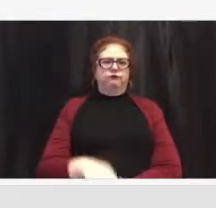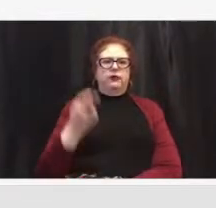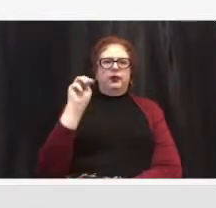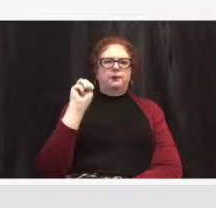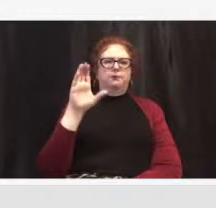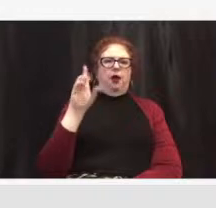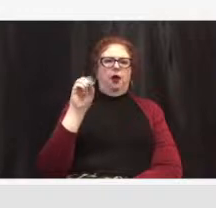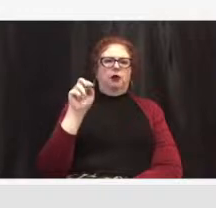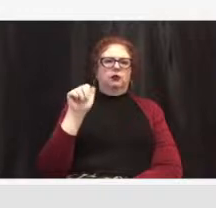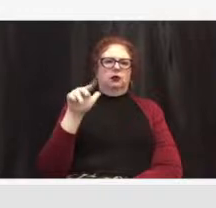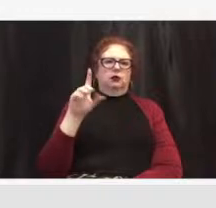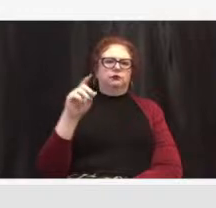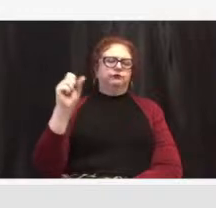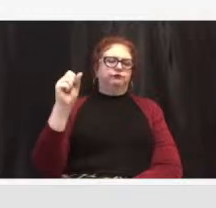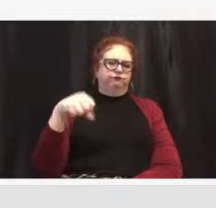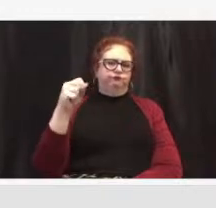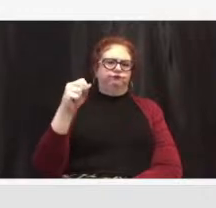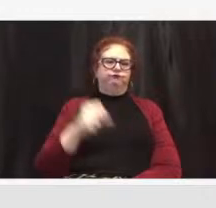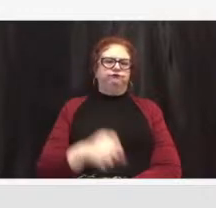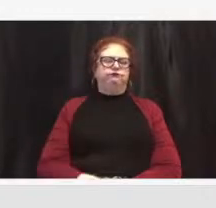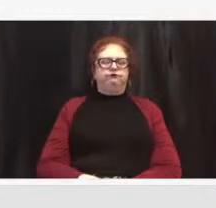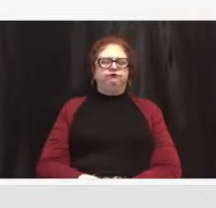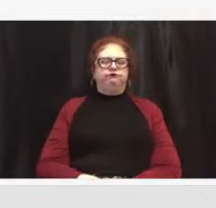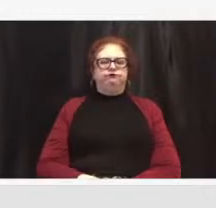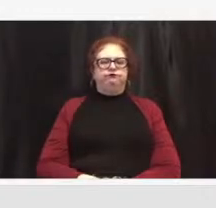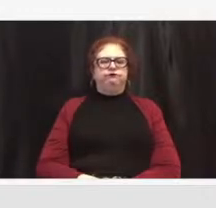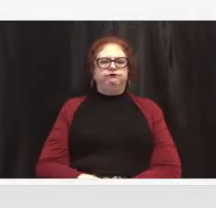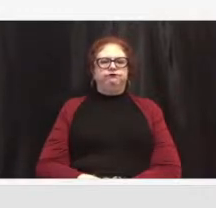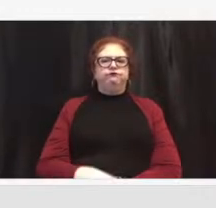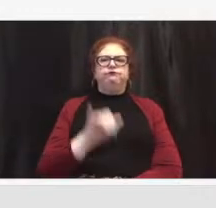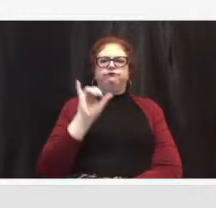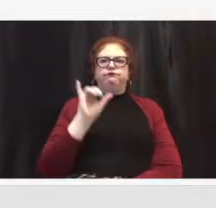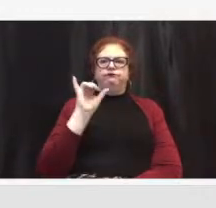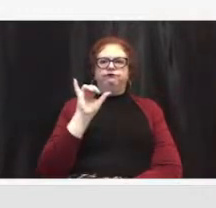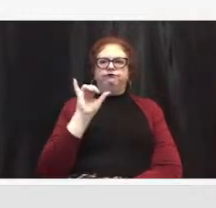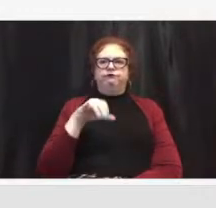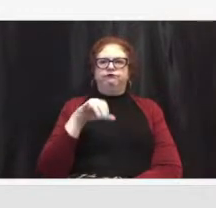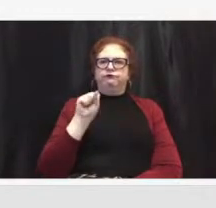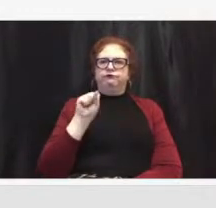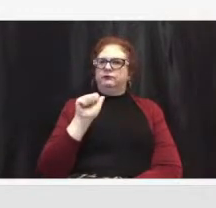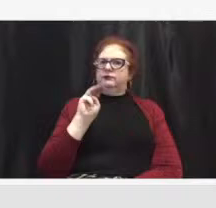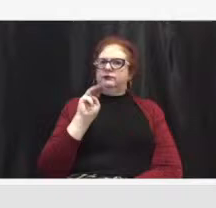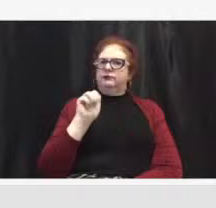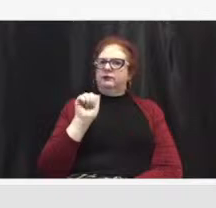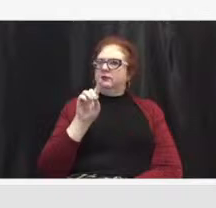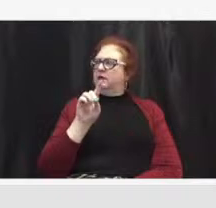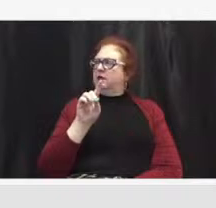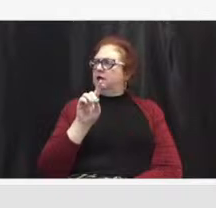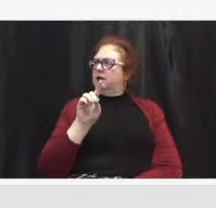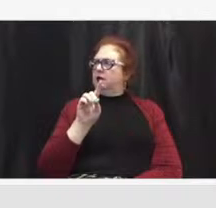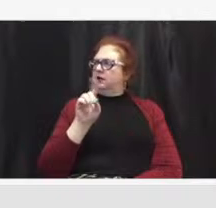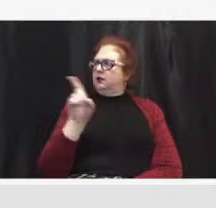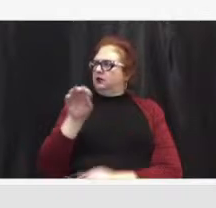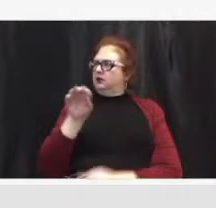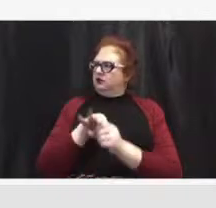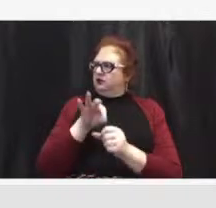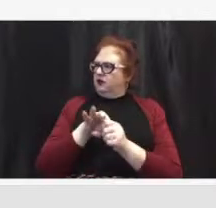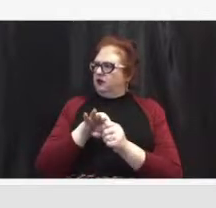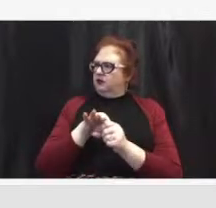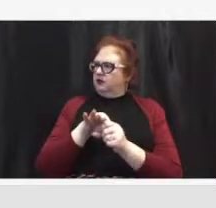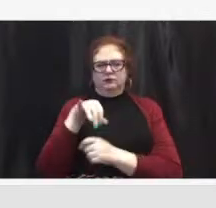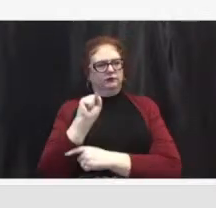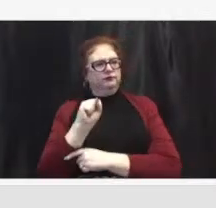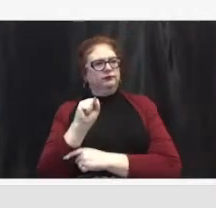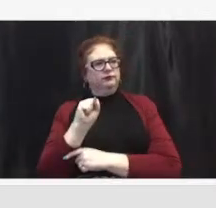McDonald? Yes. I still a blank for Samad. Commissioner Samad, did you vote already?